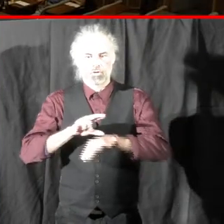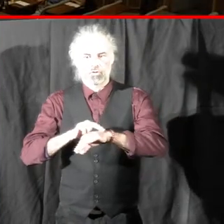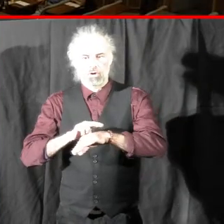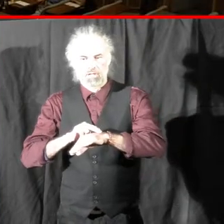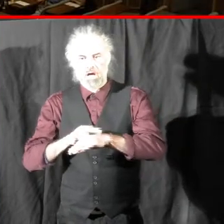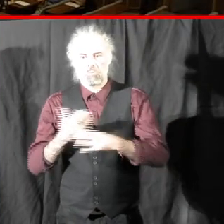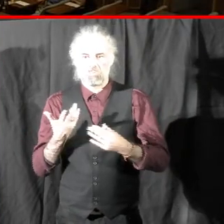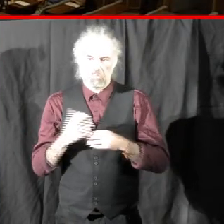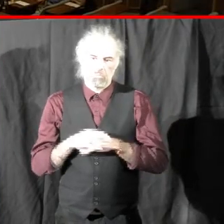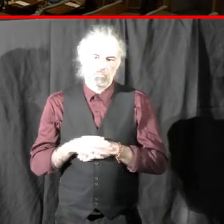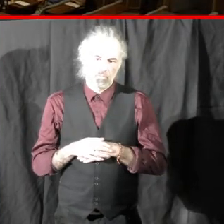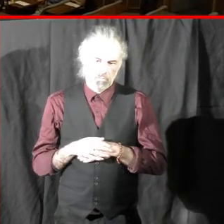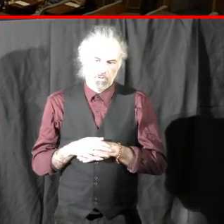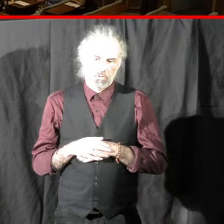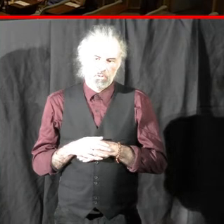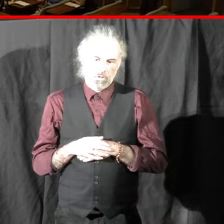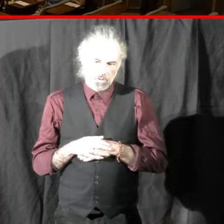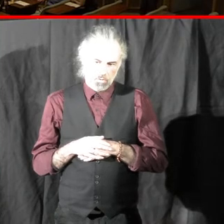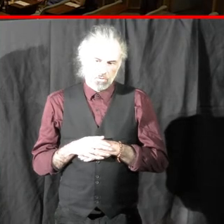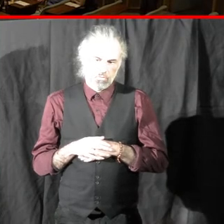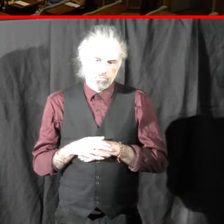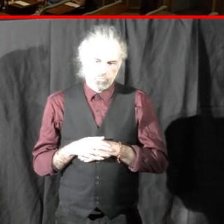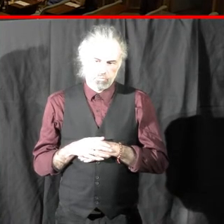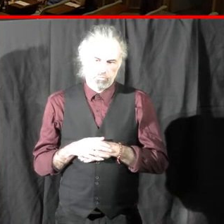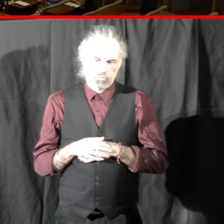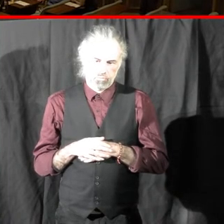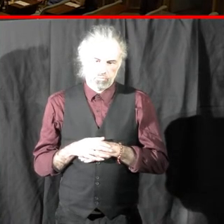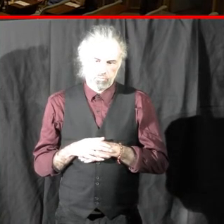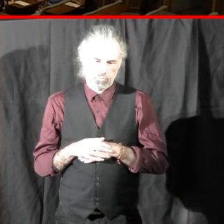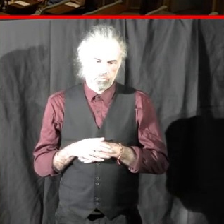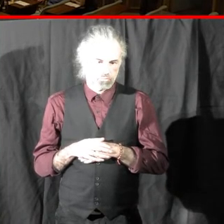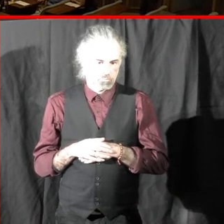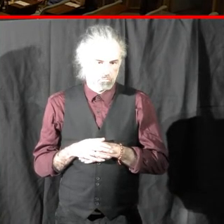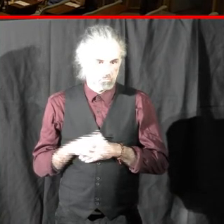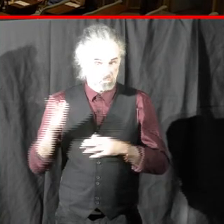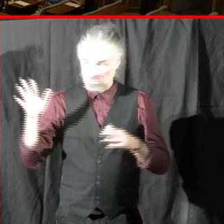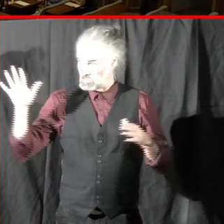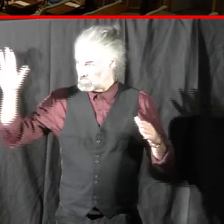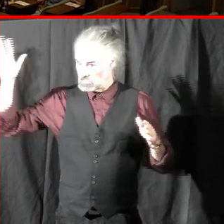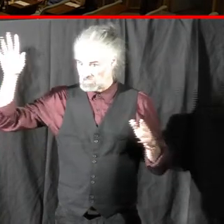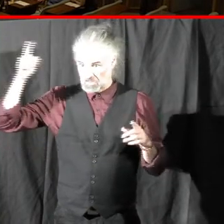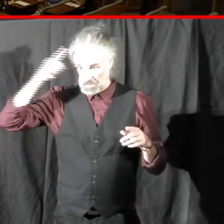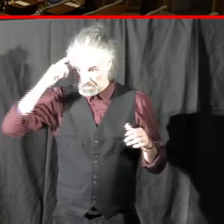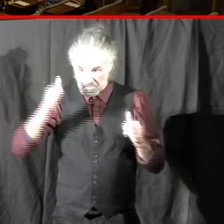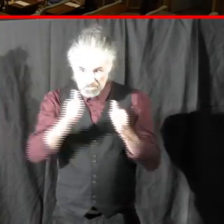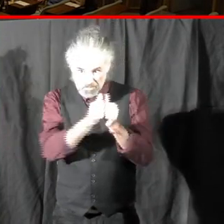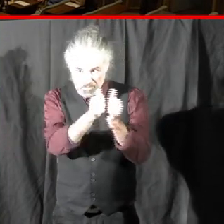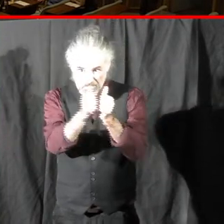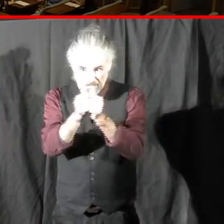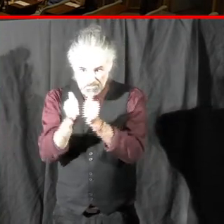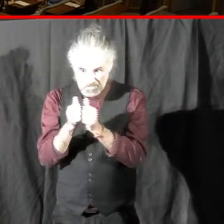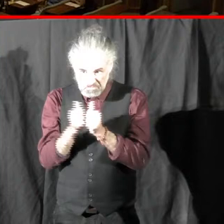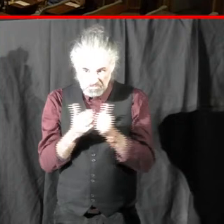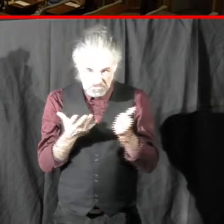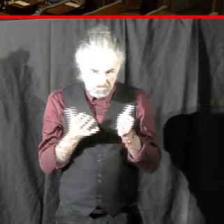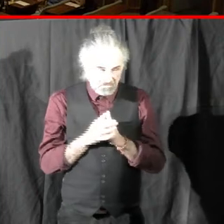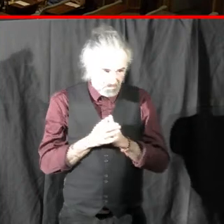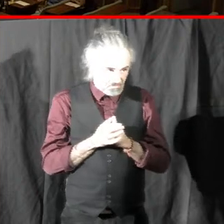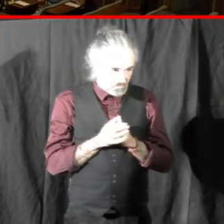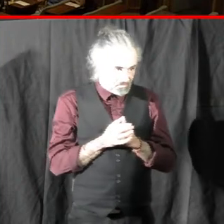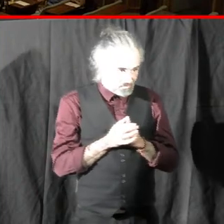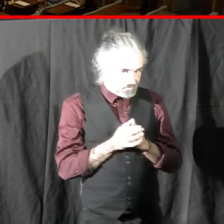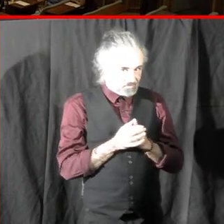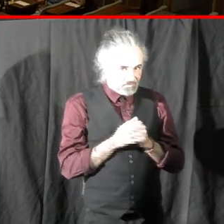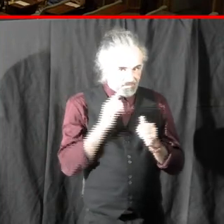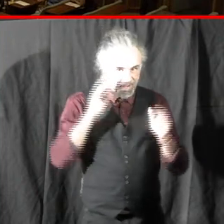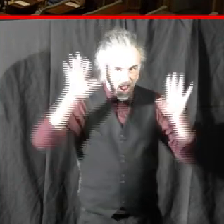Stefan's child's doctor. Ooh. What do we think? Ooh. Yeah. Oh, we got some high